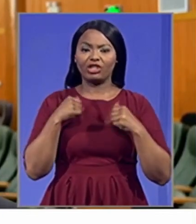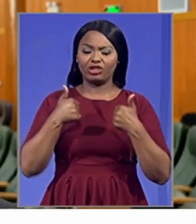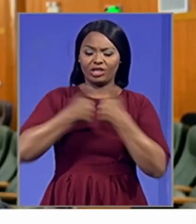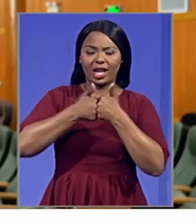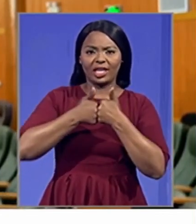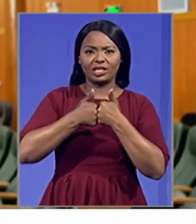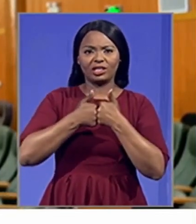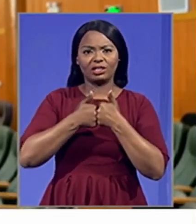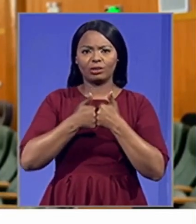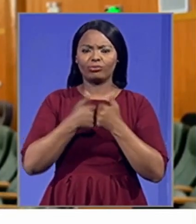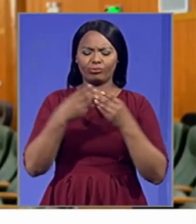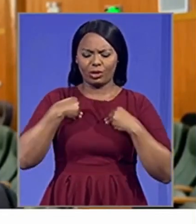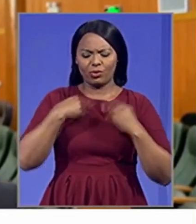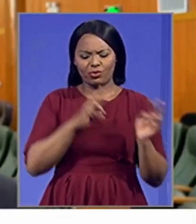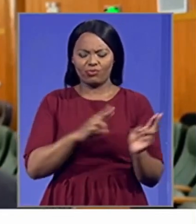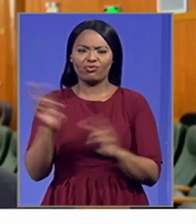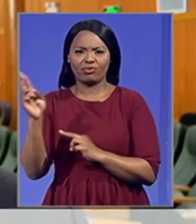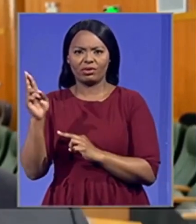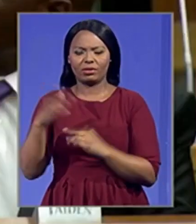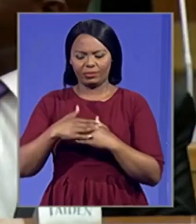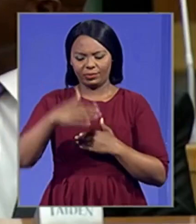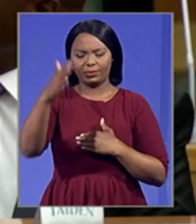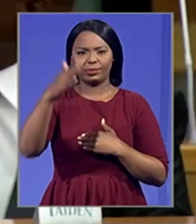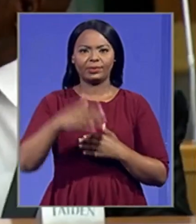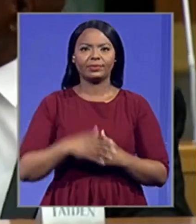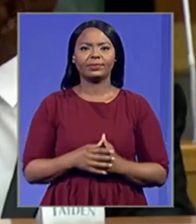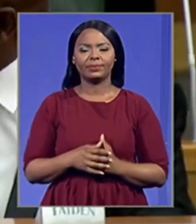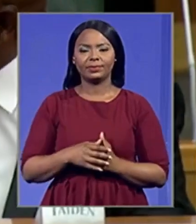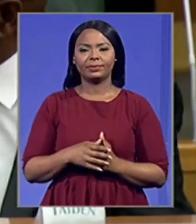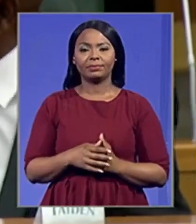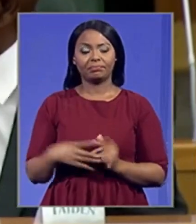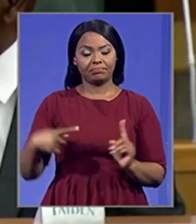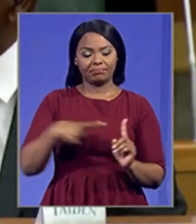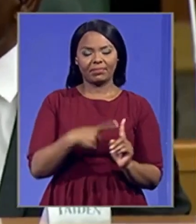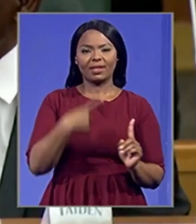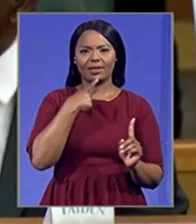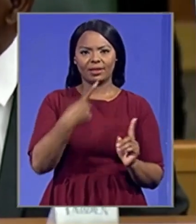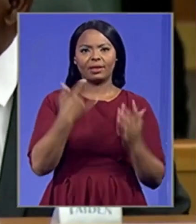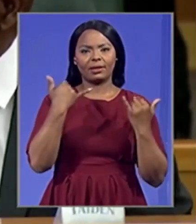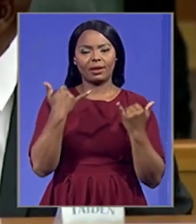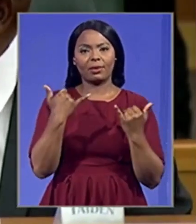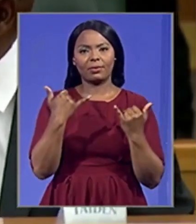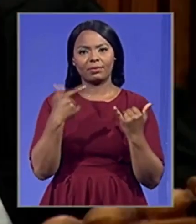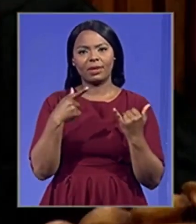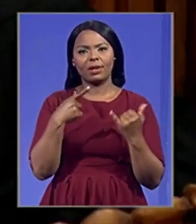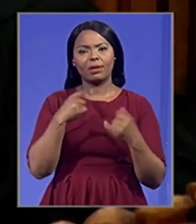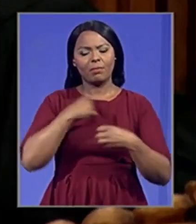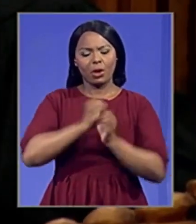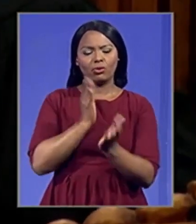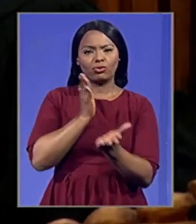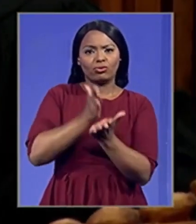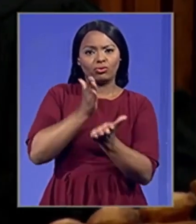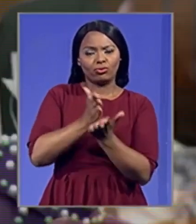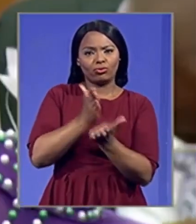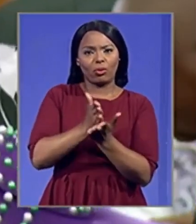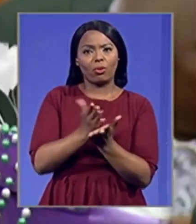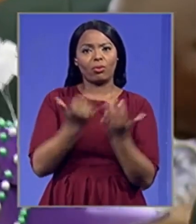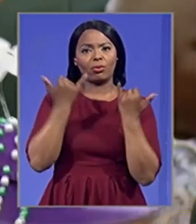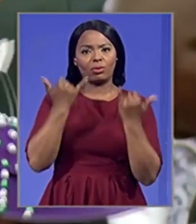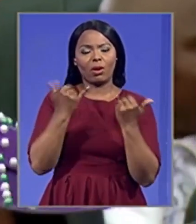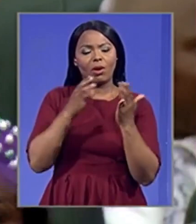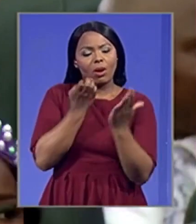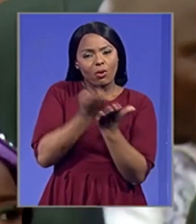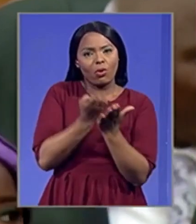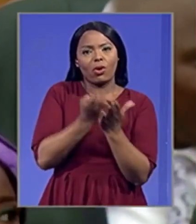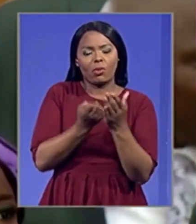challenges going forward. Me o re ba tla tlameha ho etsa bonnete ba hore moruo o